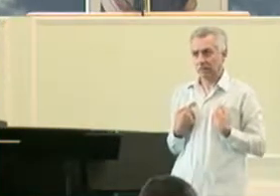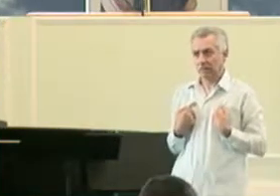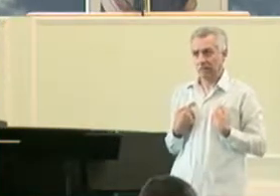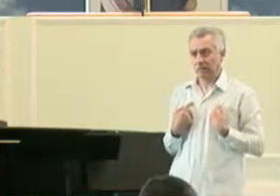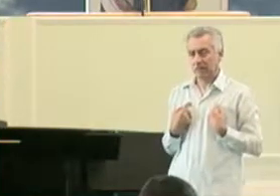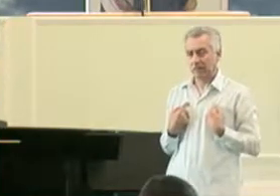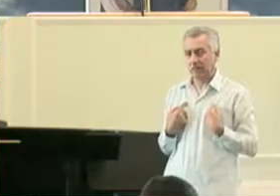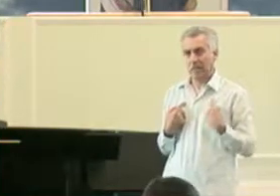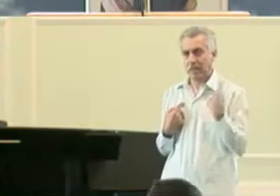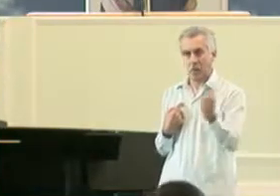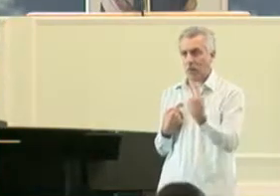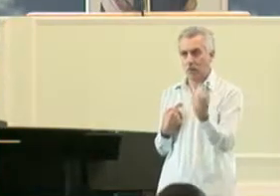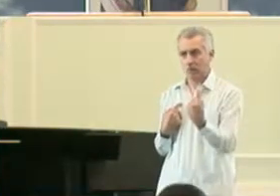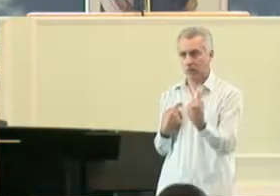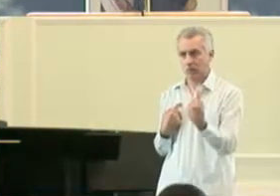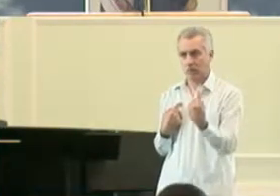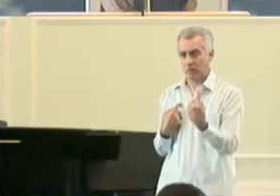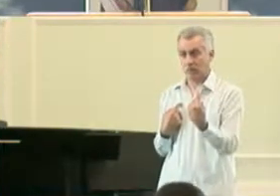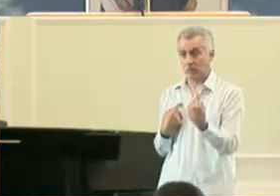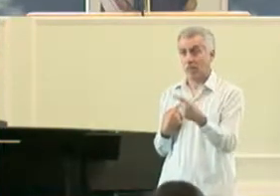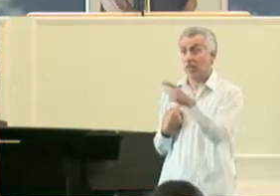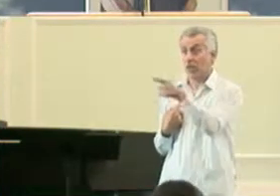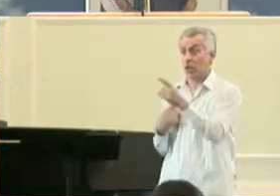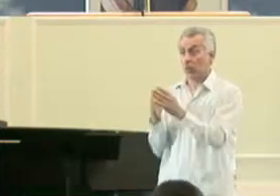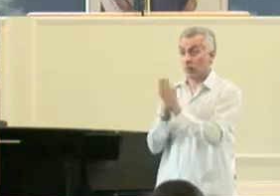What we need, number one, is your prayers.